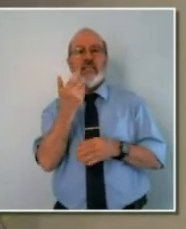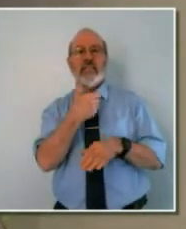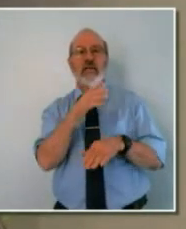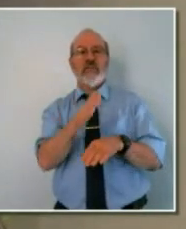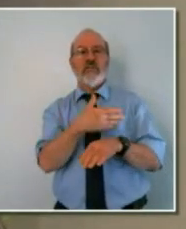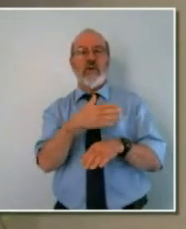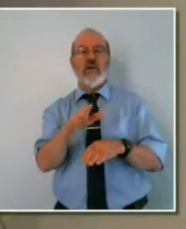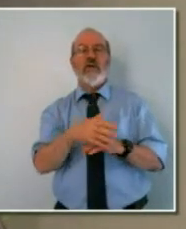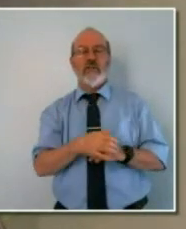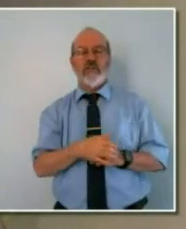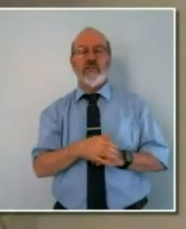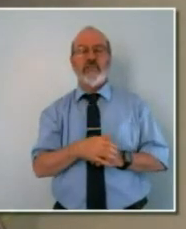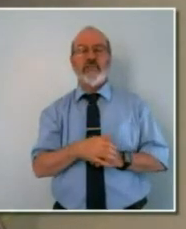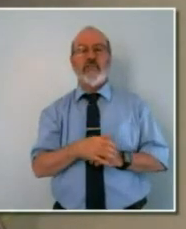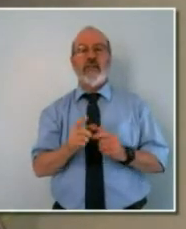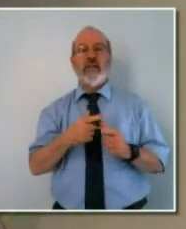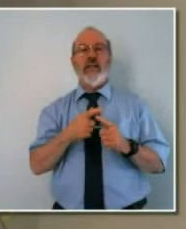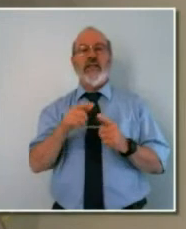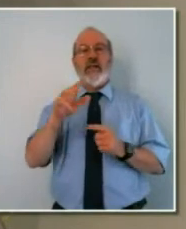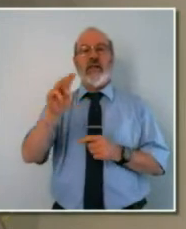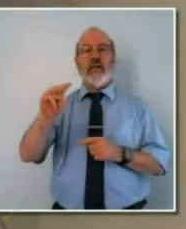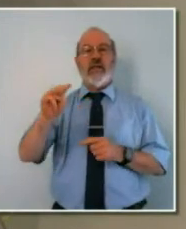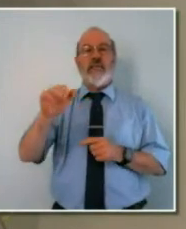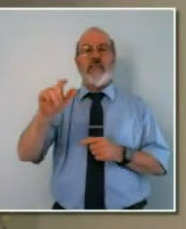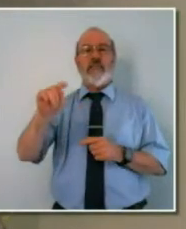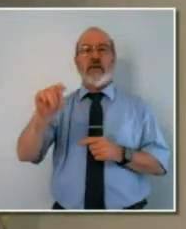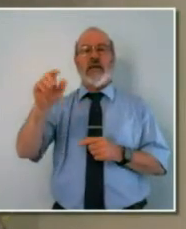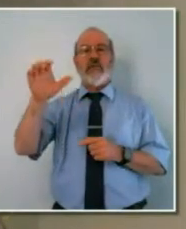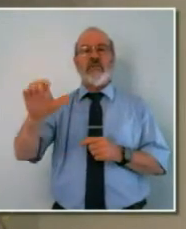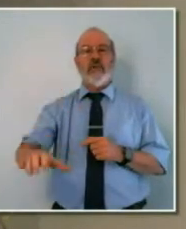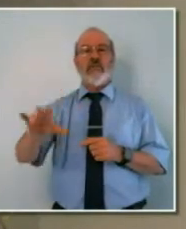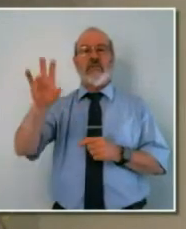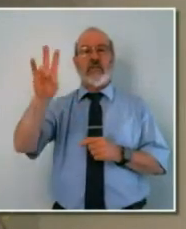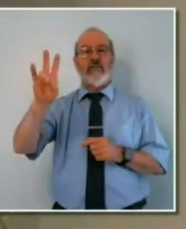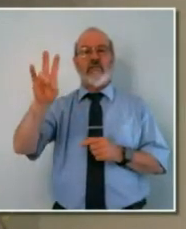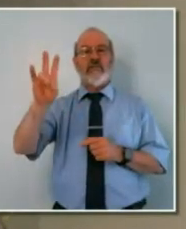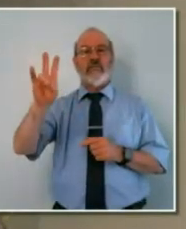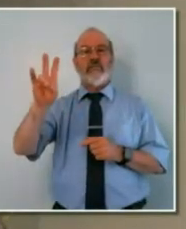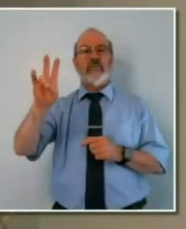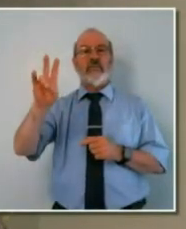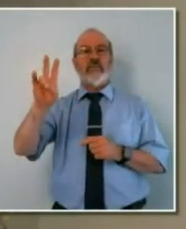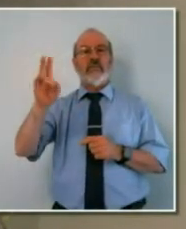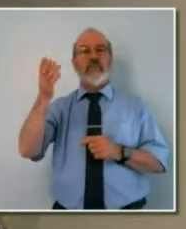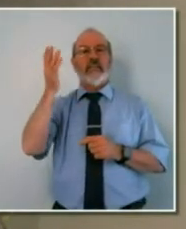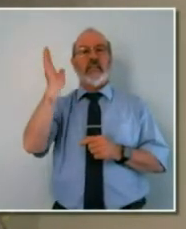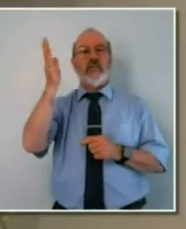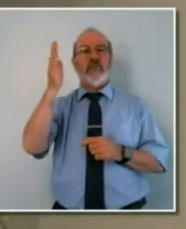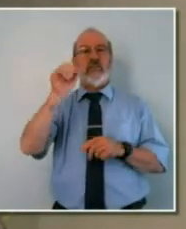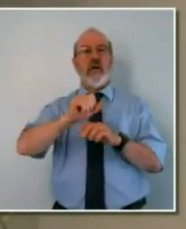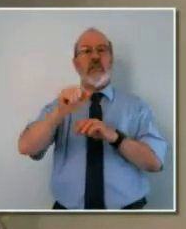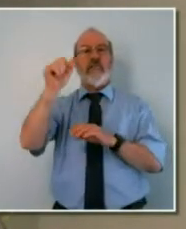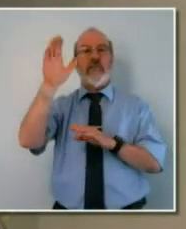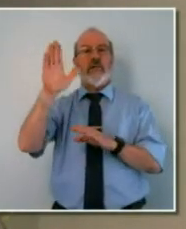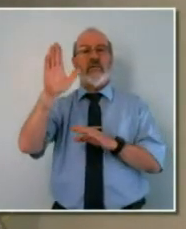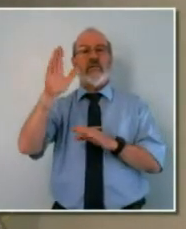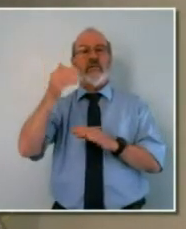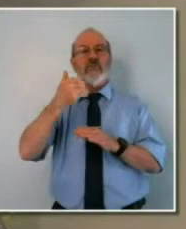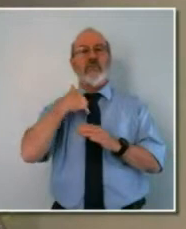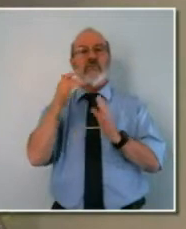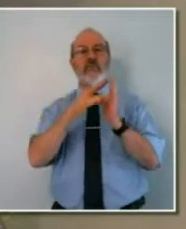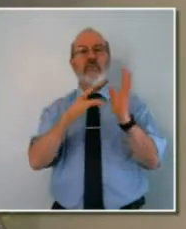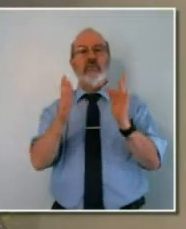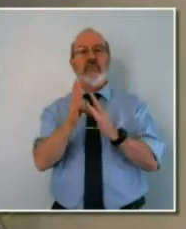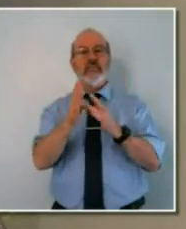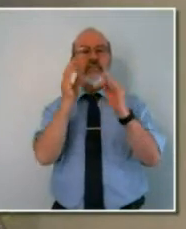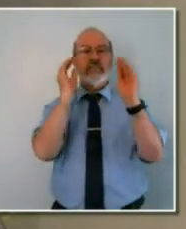service. Then in Matthew chapter number 7, in the Sermon on the Mount, we have Jesus giving